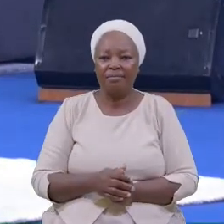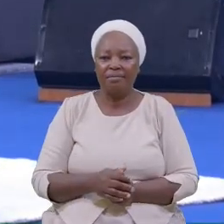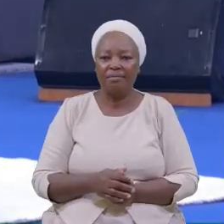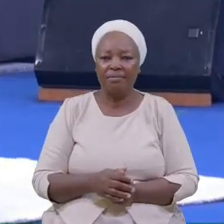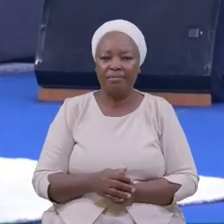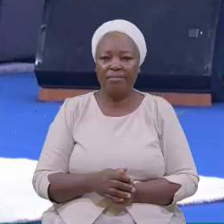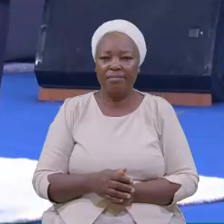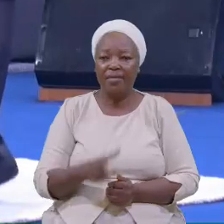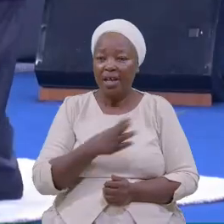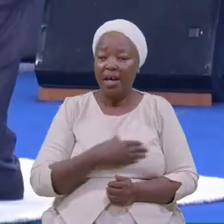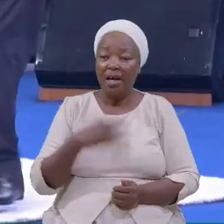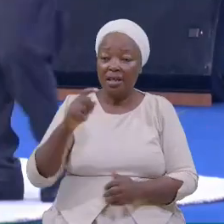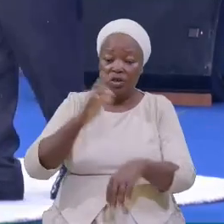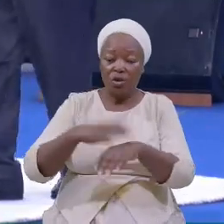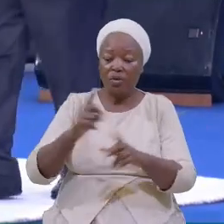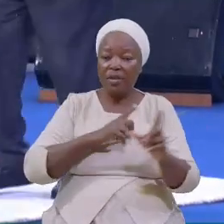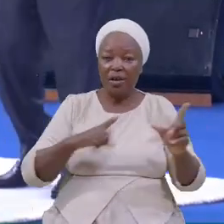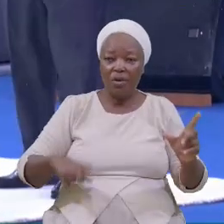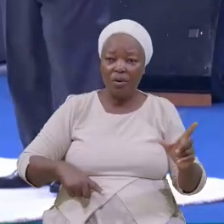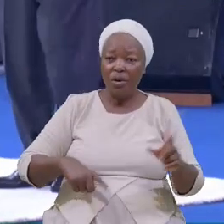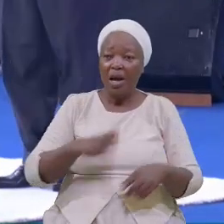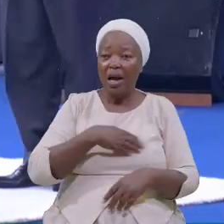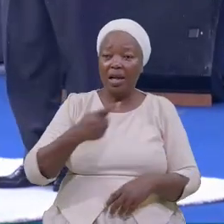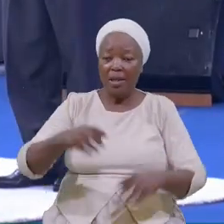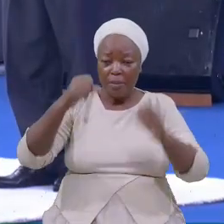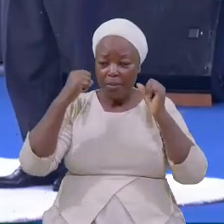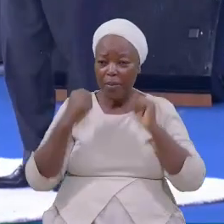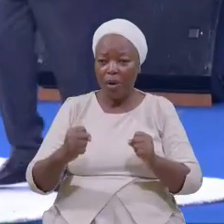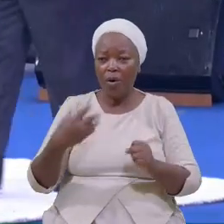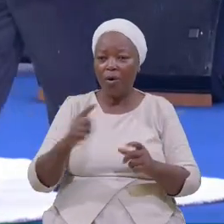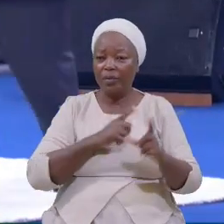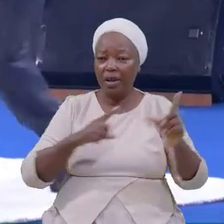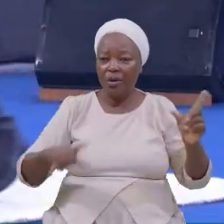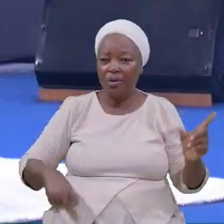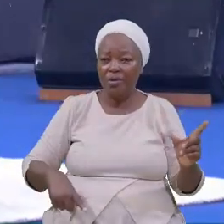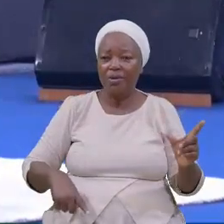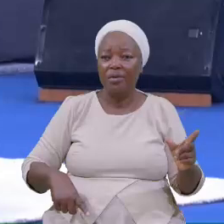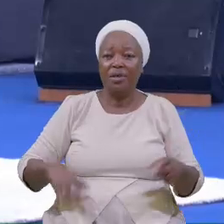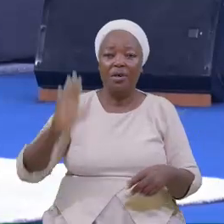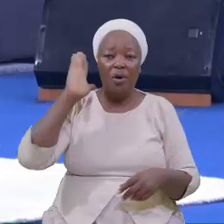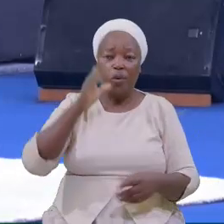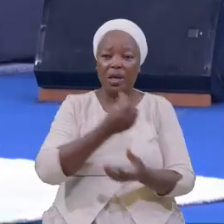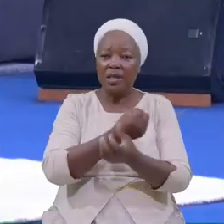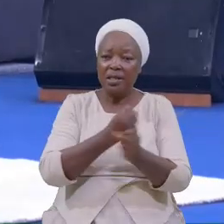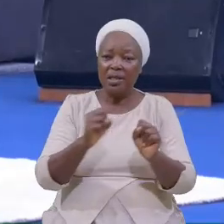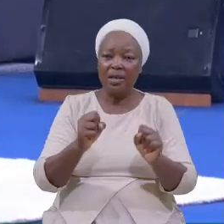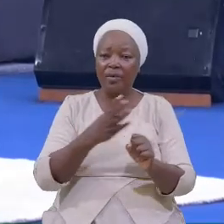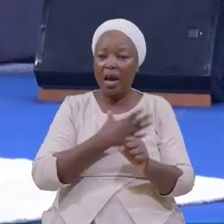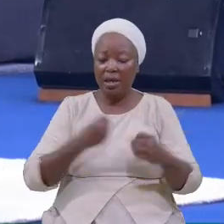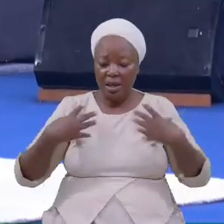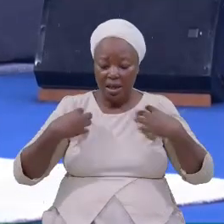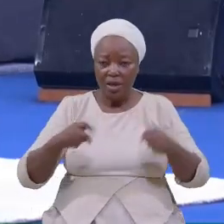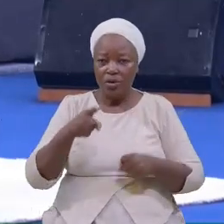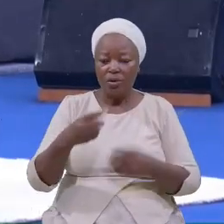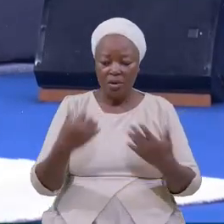and the touch of the Lord. And the power of the Lord will save and heal you